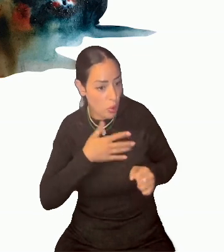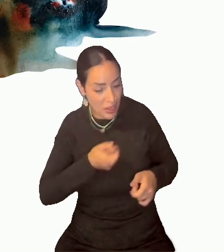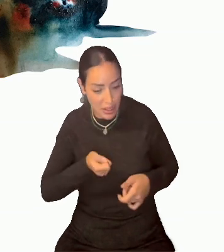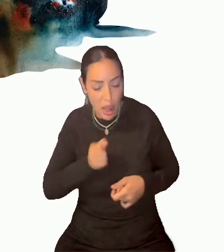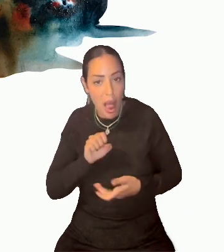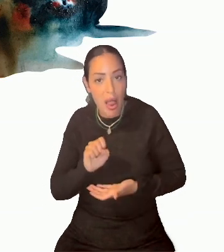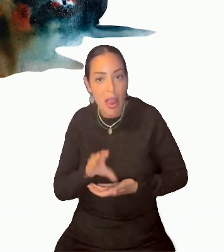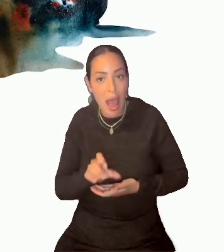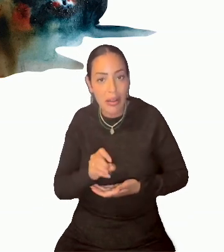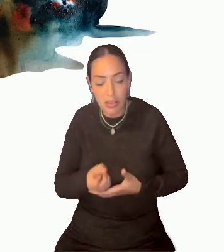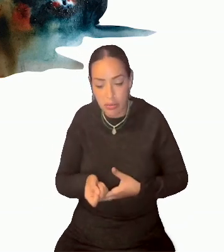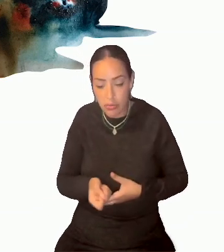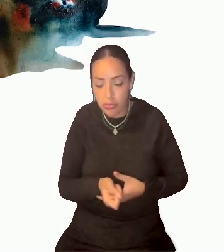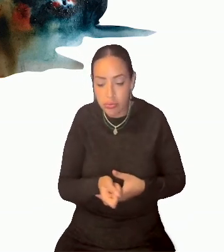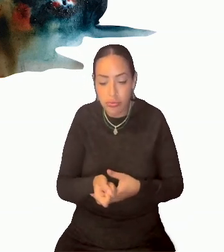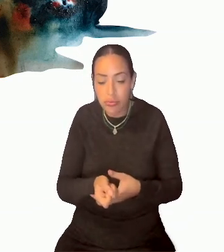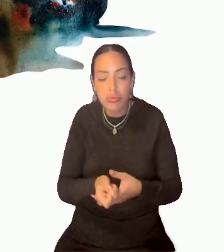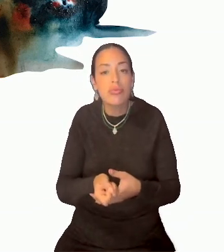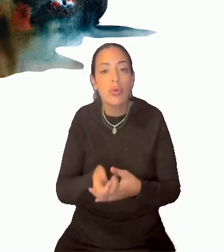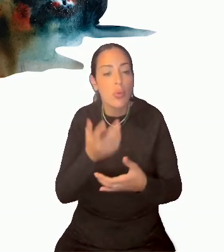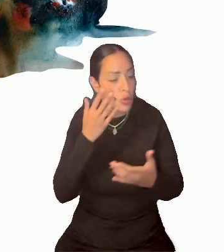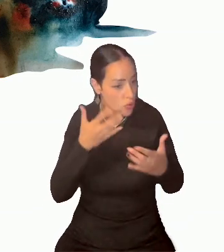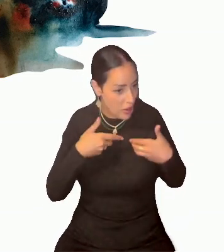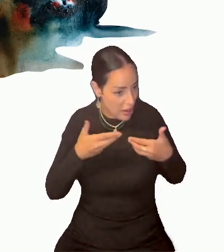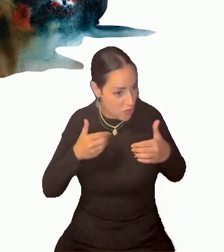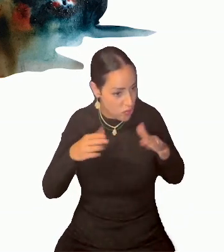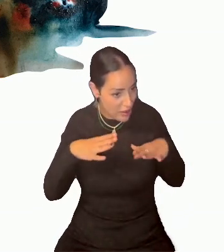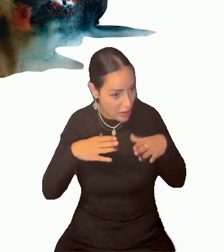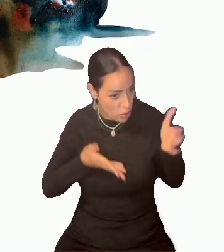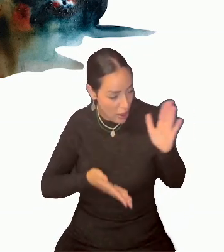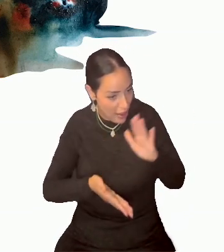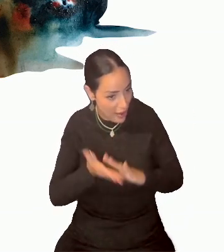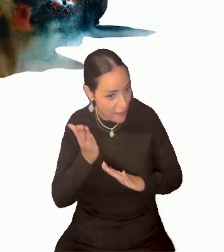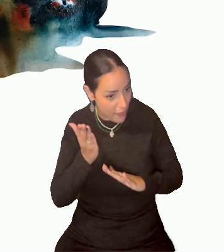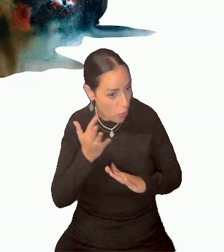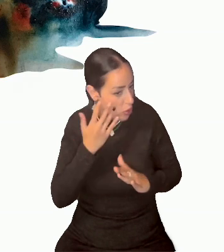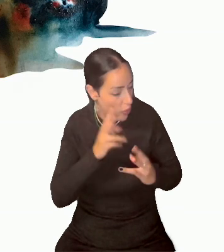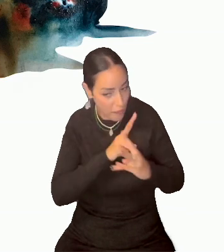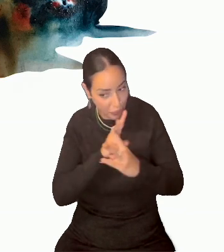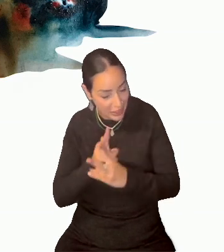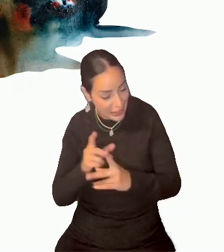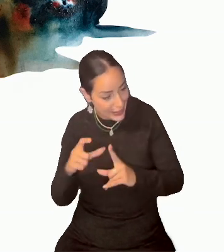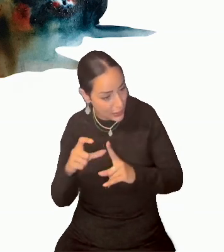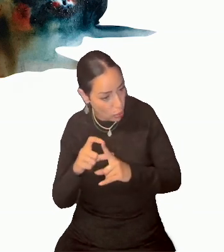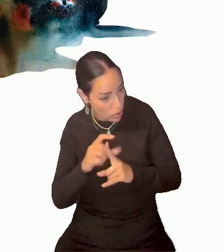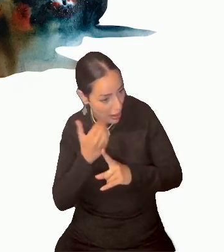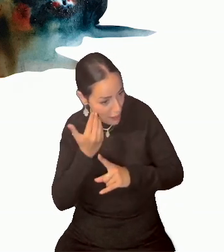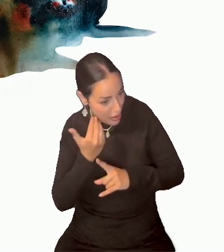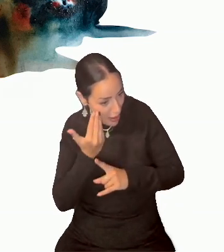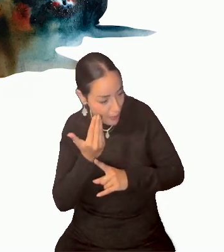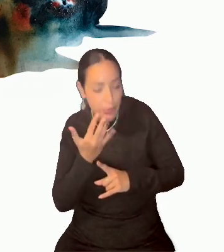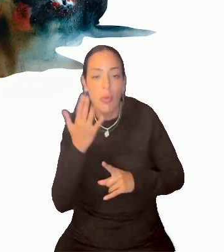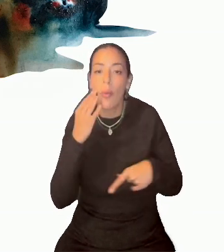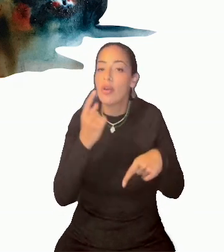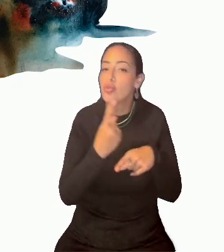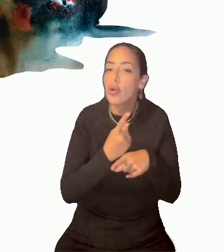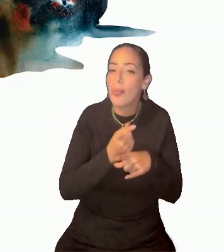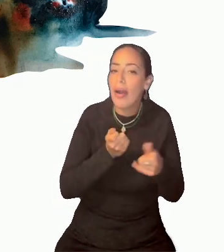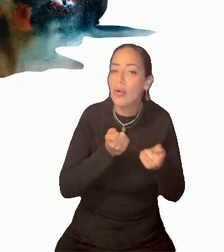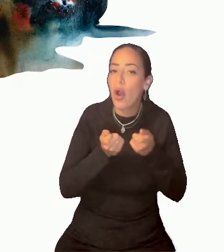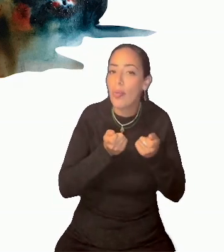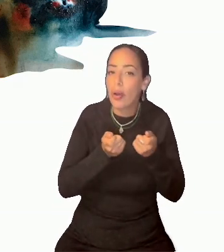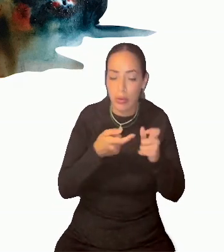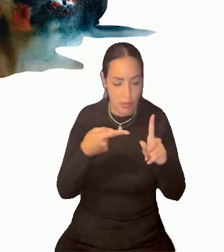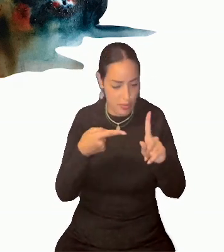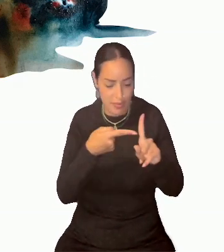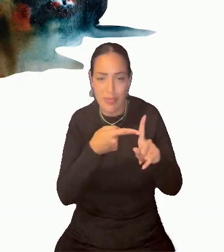light to guide her through the darkness of the cemetery when she's ready to leave? When we talk about supporting coping, what's most important is the acknowledgement that